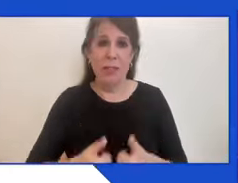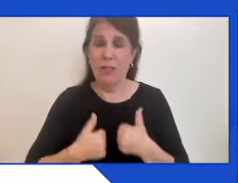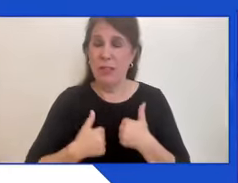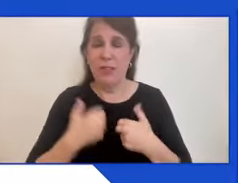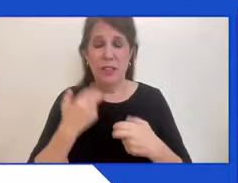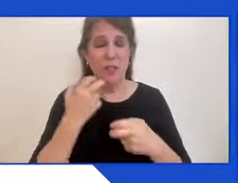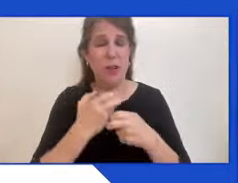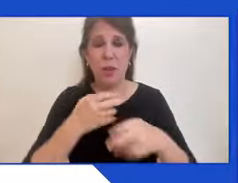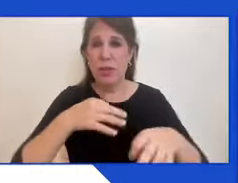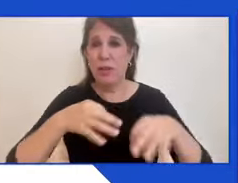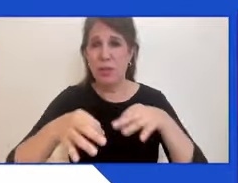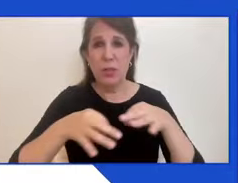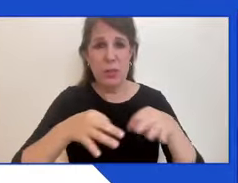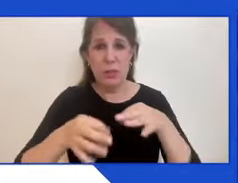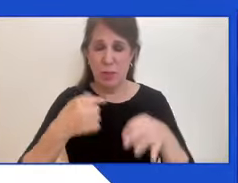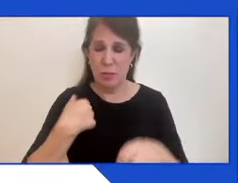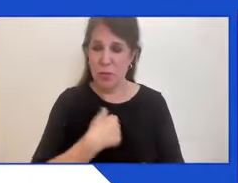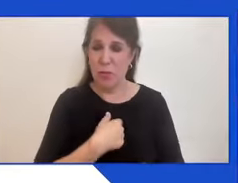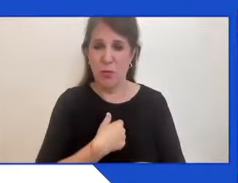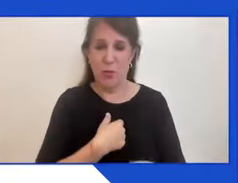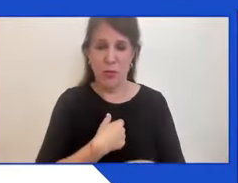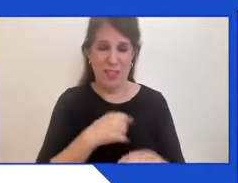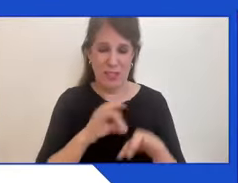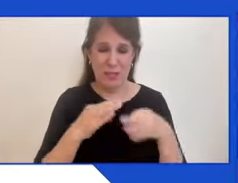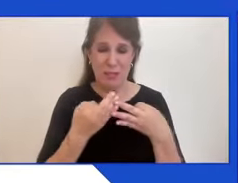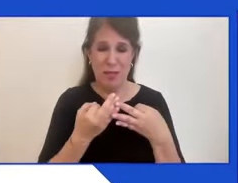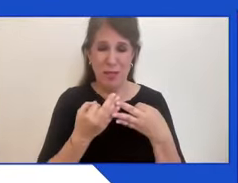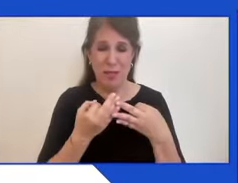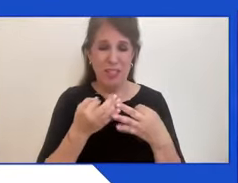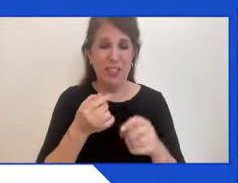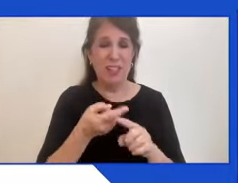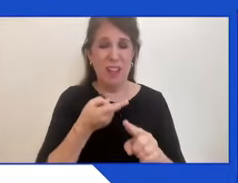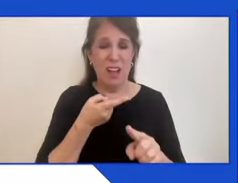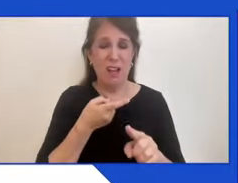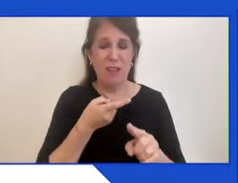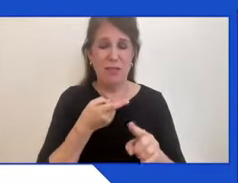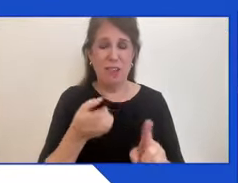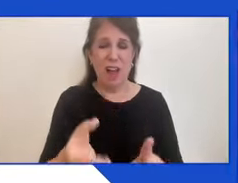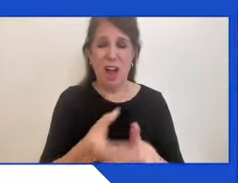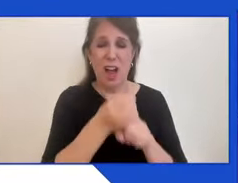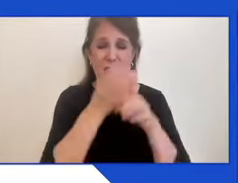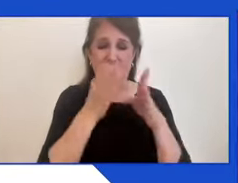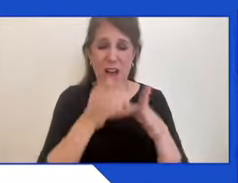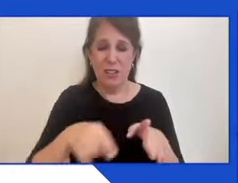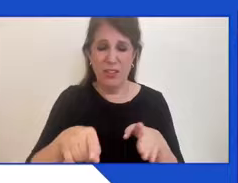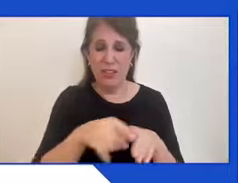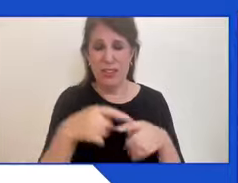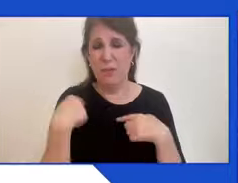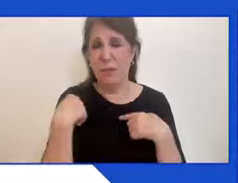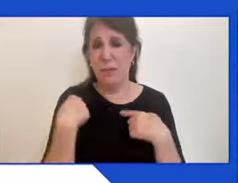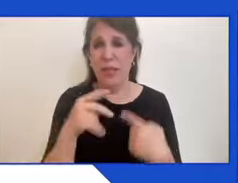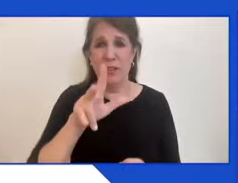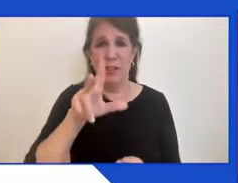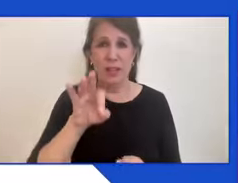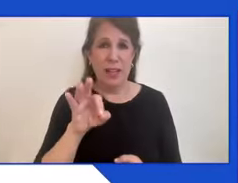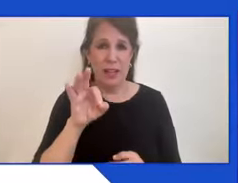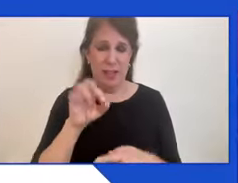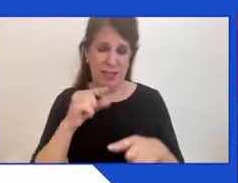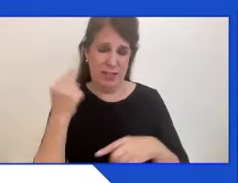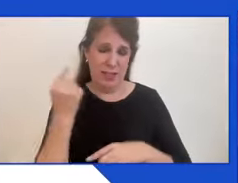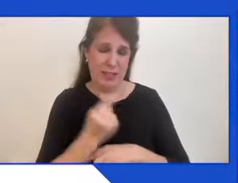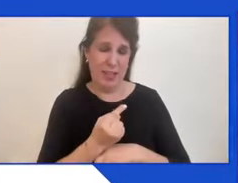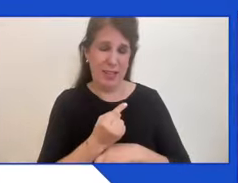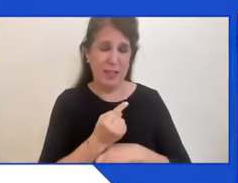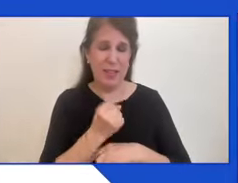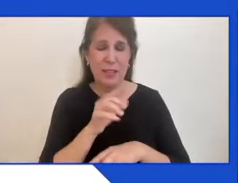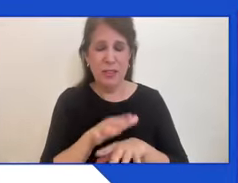you. We hostage families have lived the last 39 days in